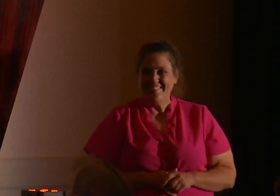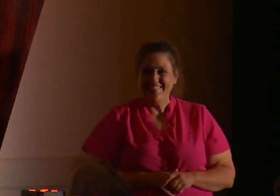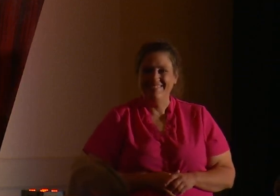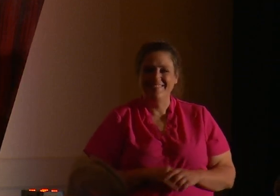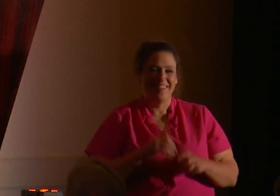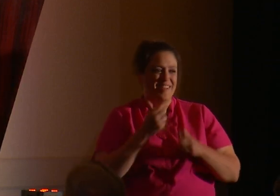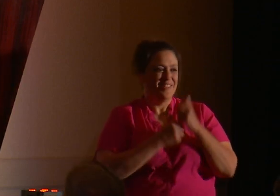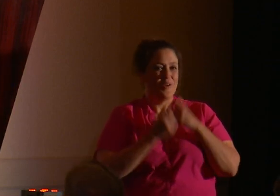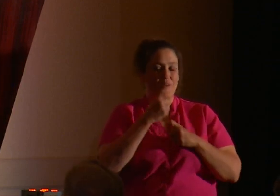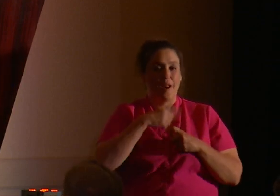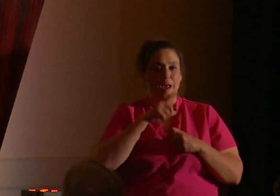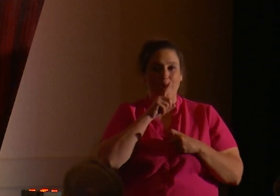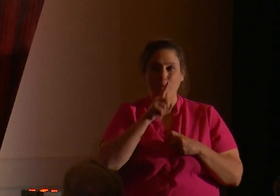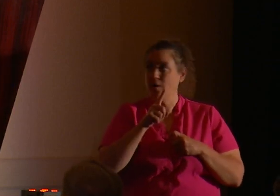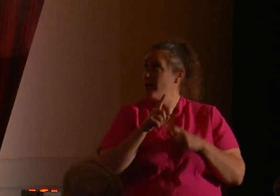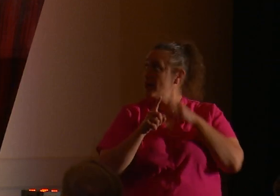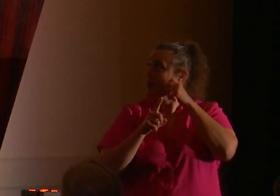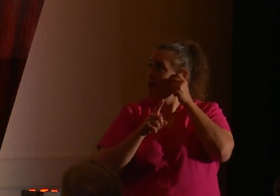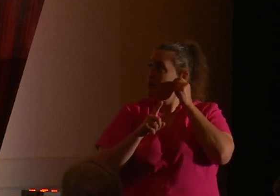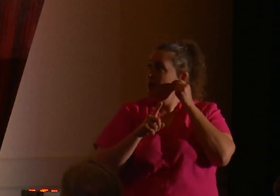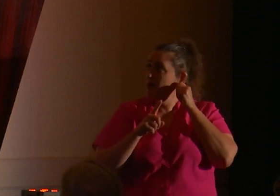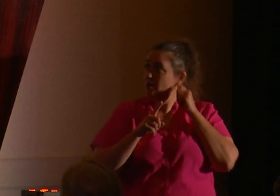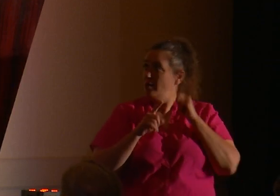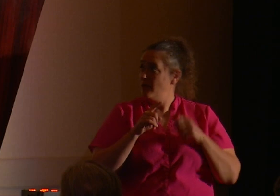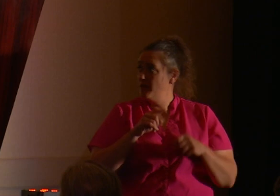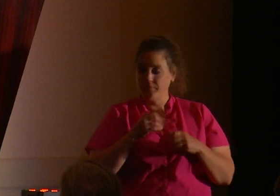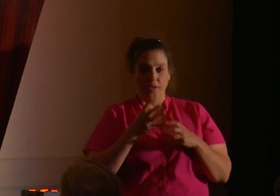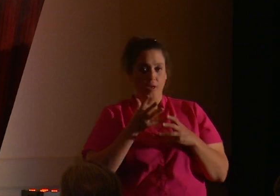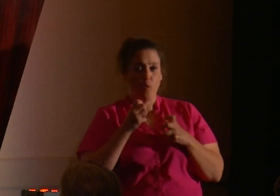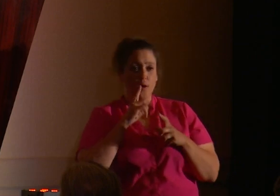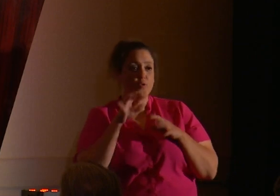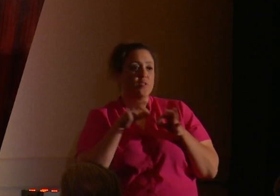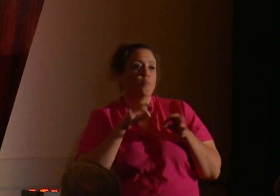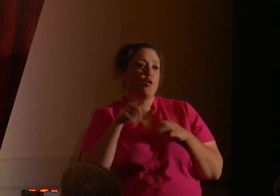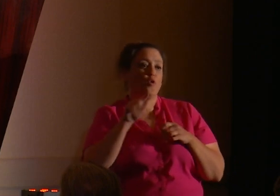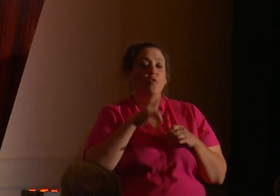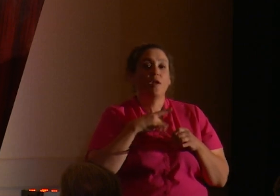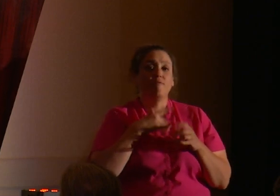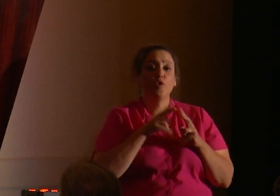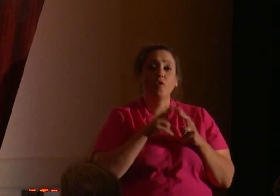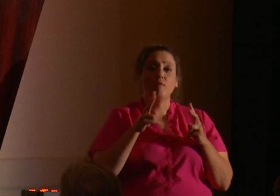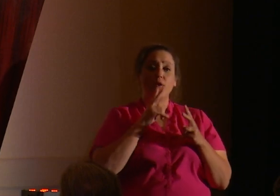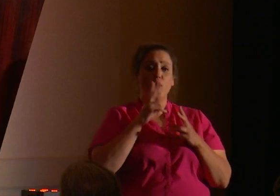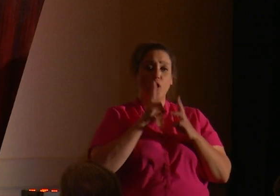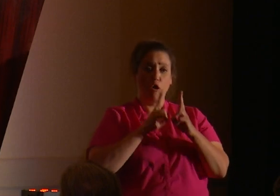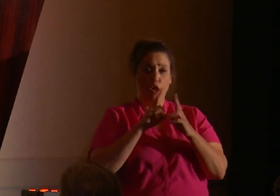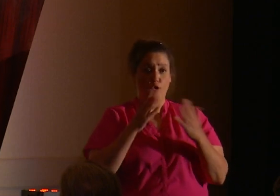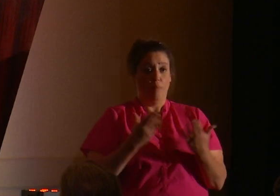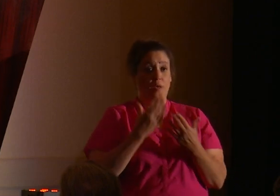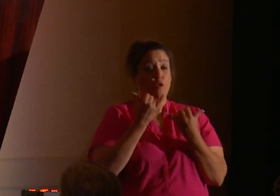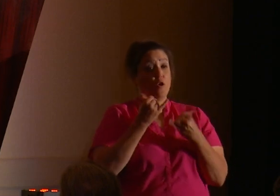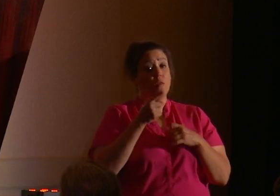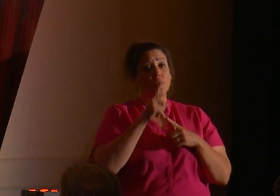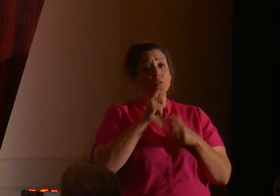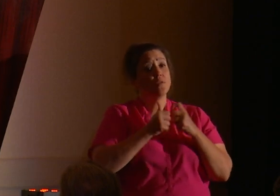everybody, I would like to really, I want to explain to you that I feel very honored to be up here today. This is the most amazing thing